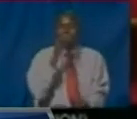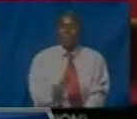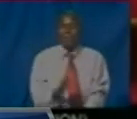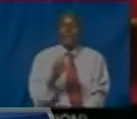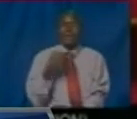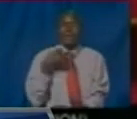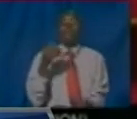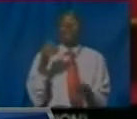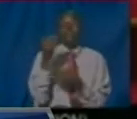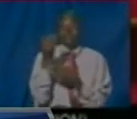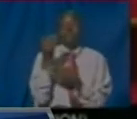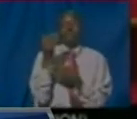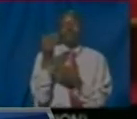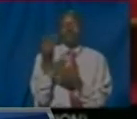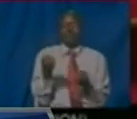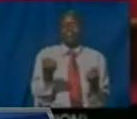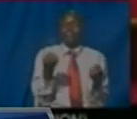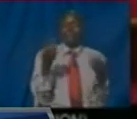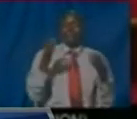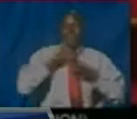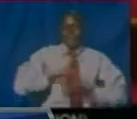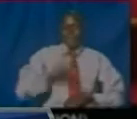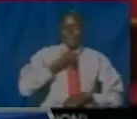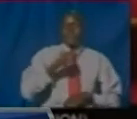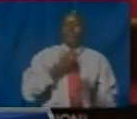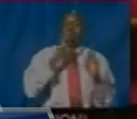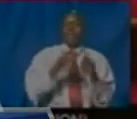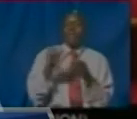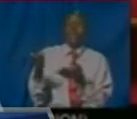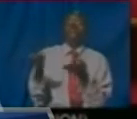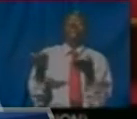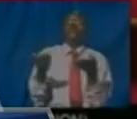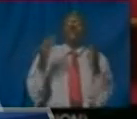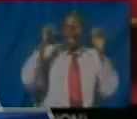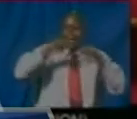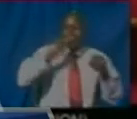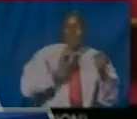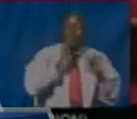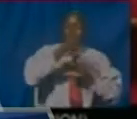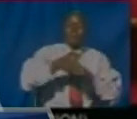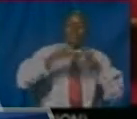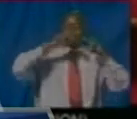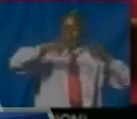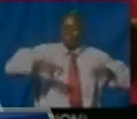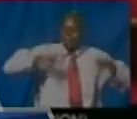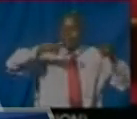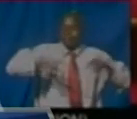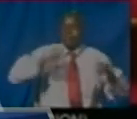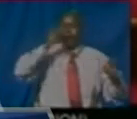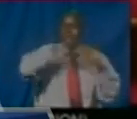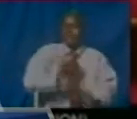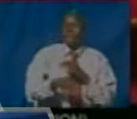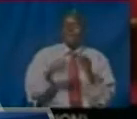I am convinced that this report was arrived at after a thorough investigation.